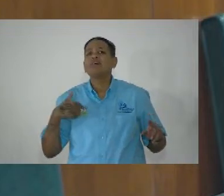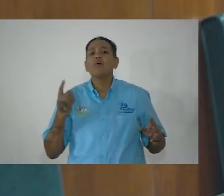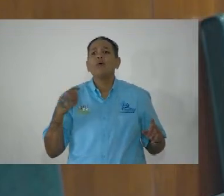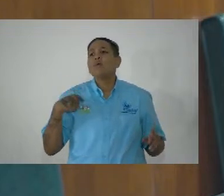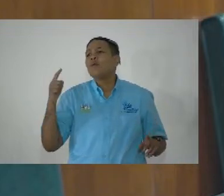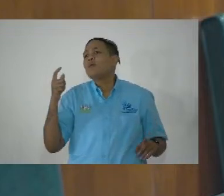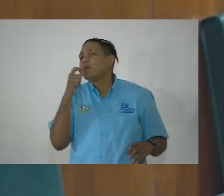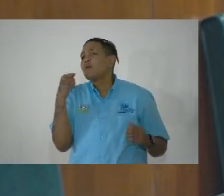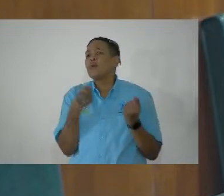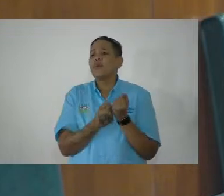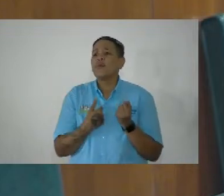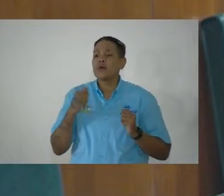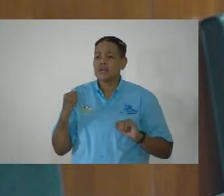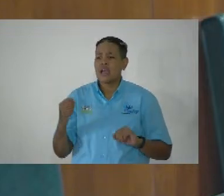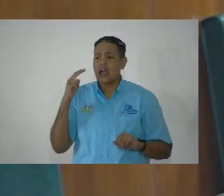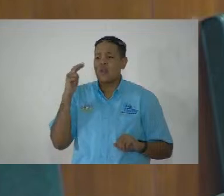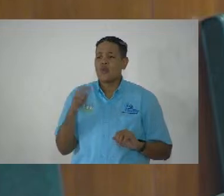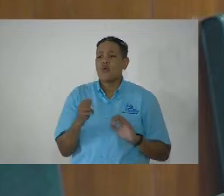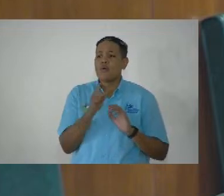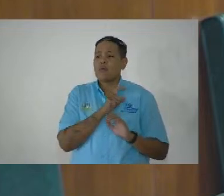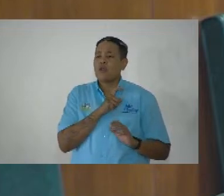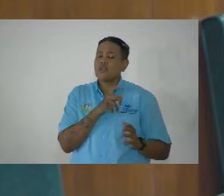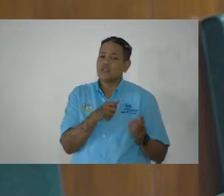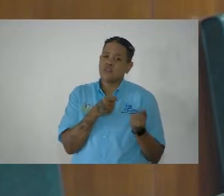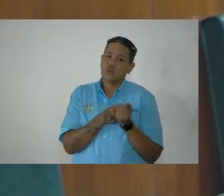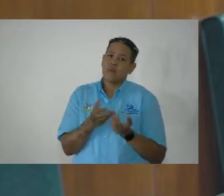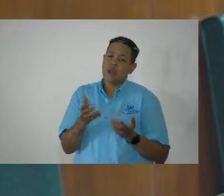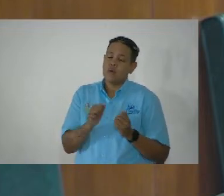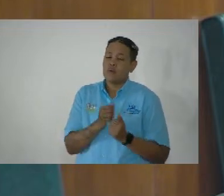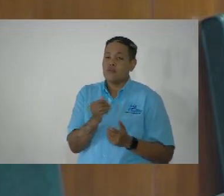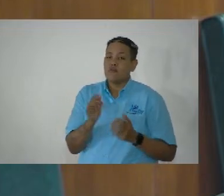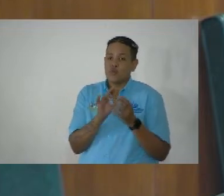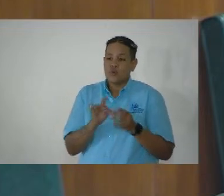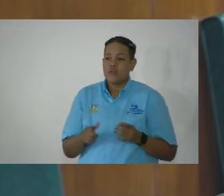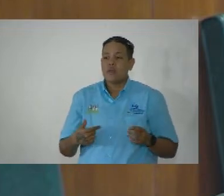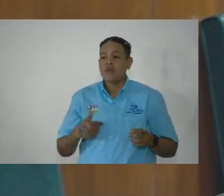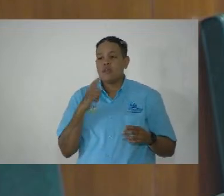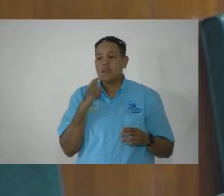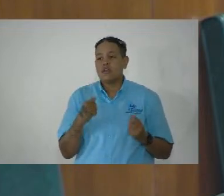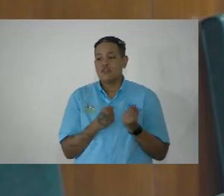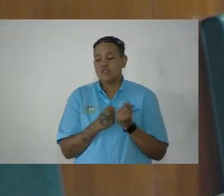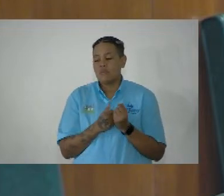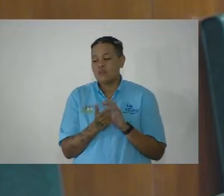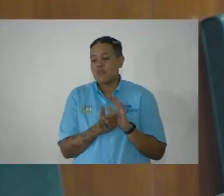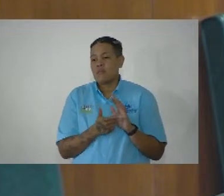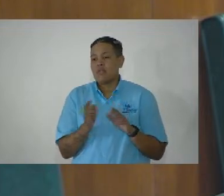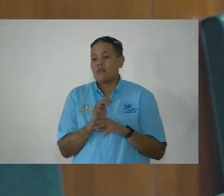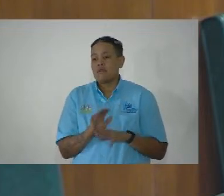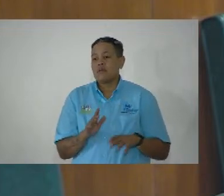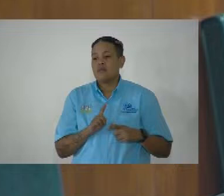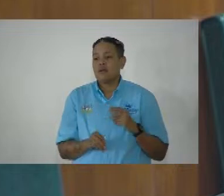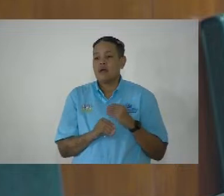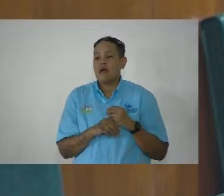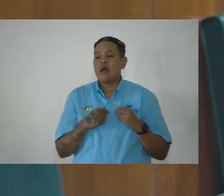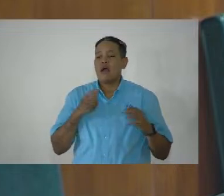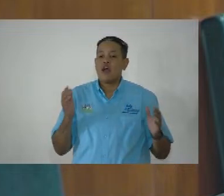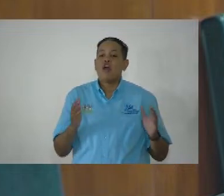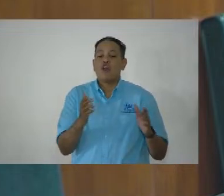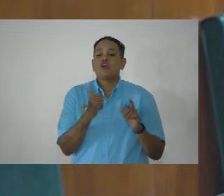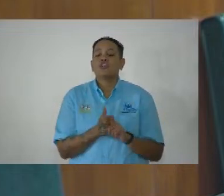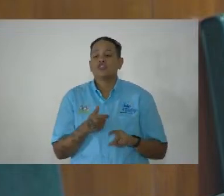abuse, they can turn to the law. So, Madam Speaker, with those few words, I support the bill, Minister, and I urge